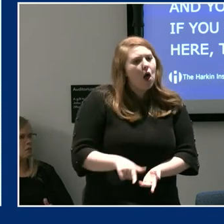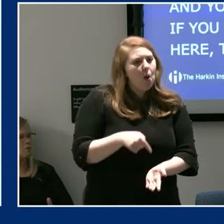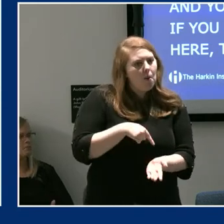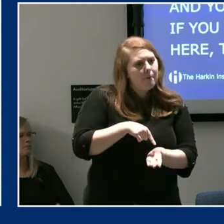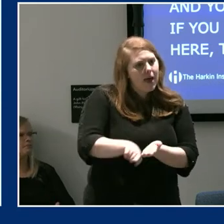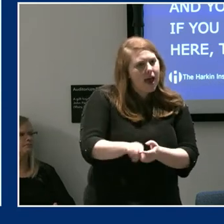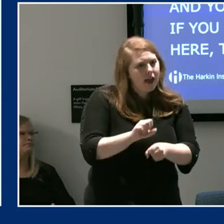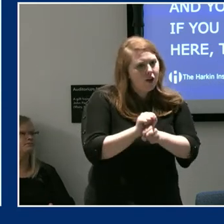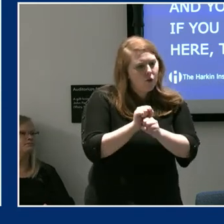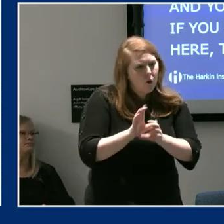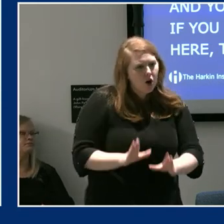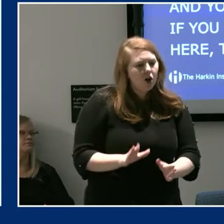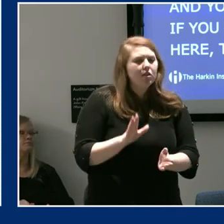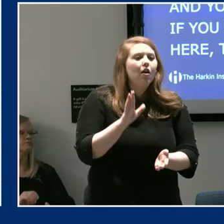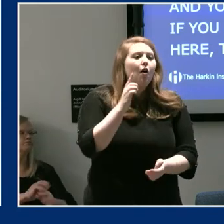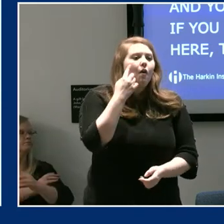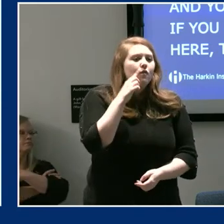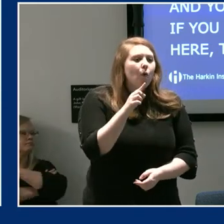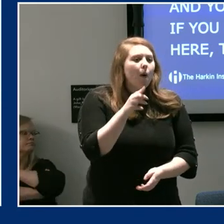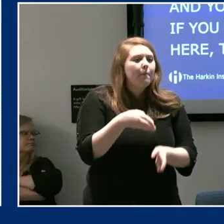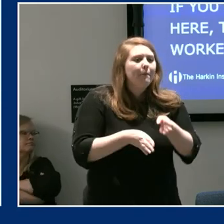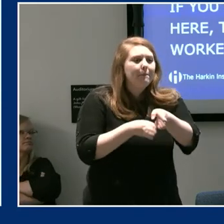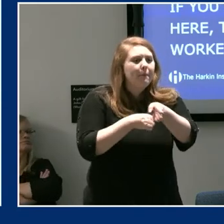disparate impact on minority workers